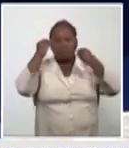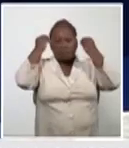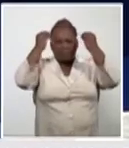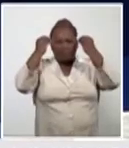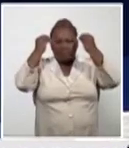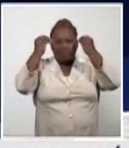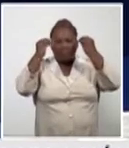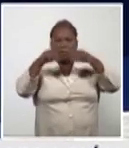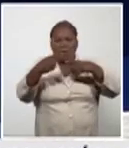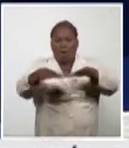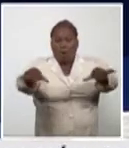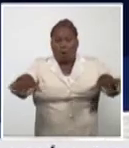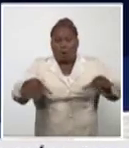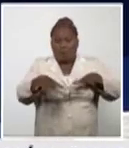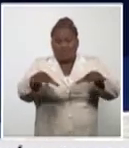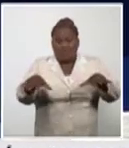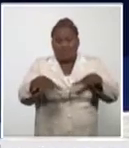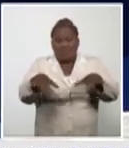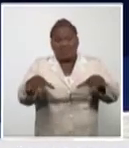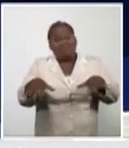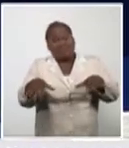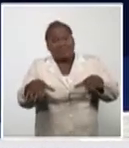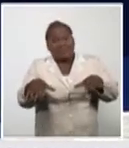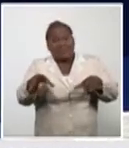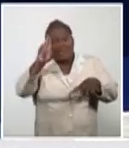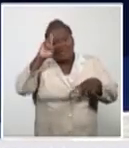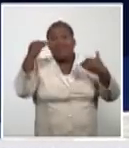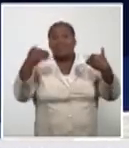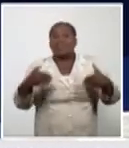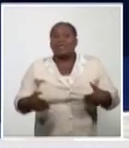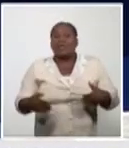systems cannot confront the disease properly.